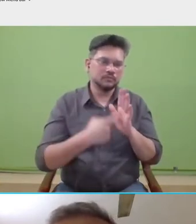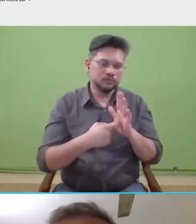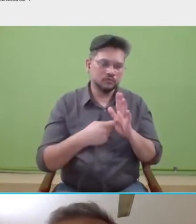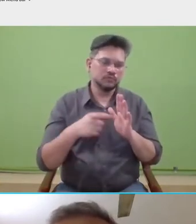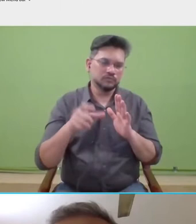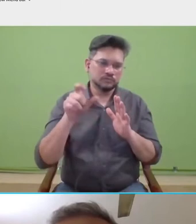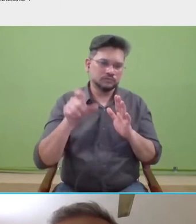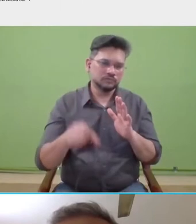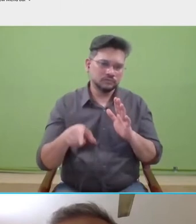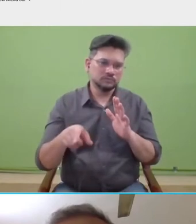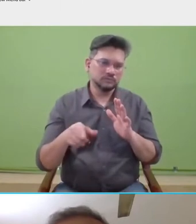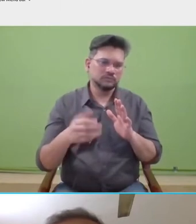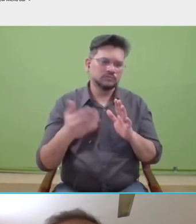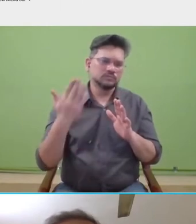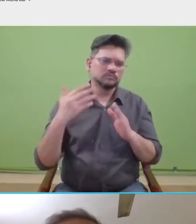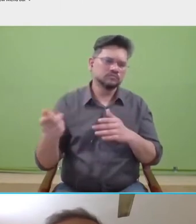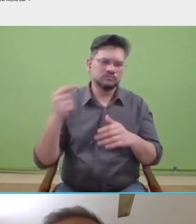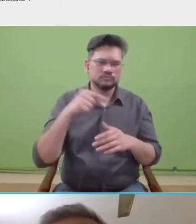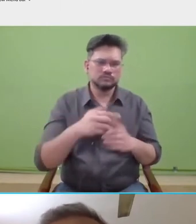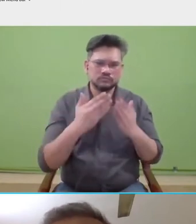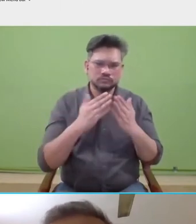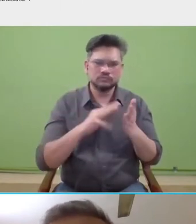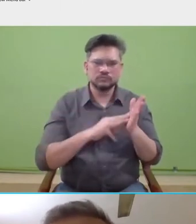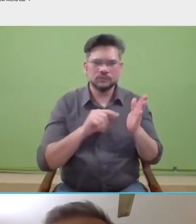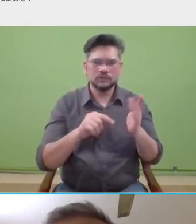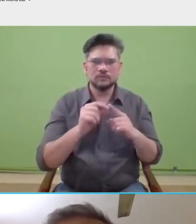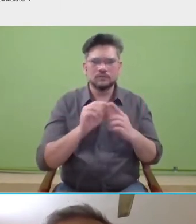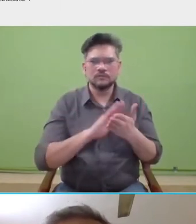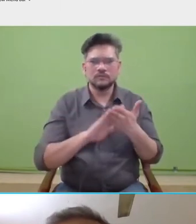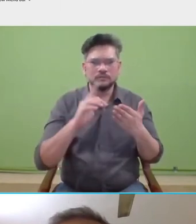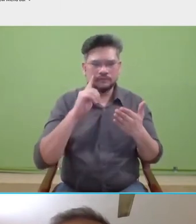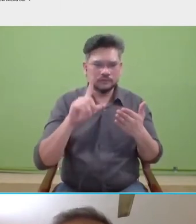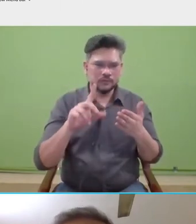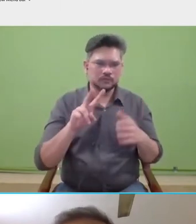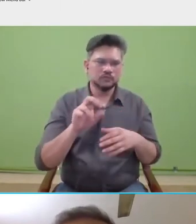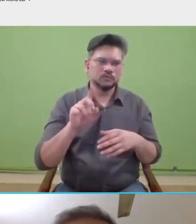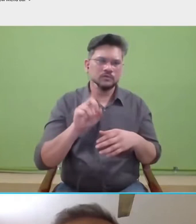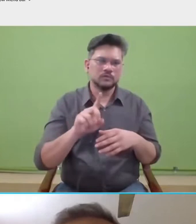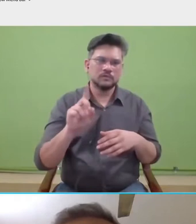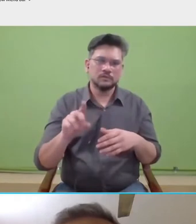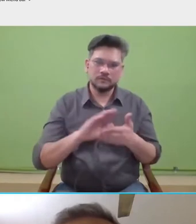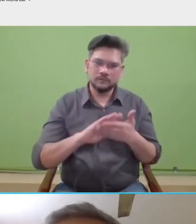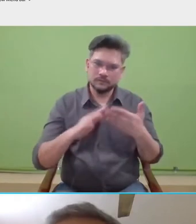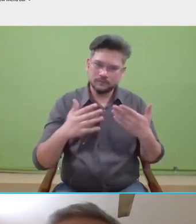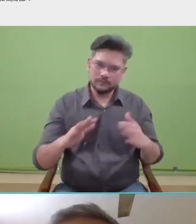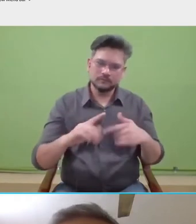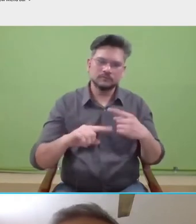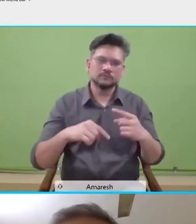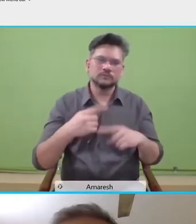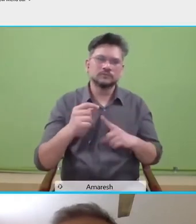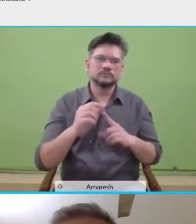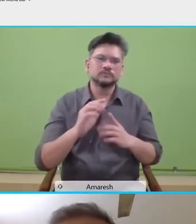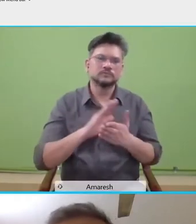he did a m fill in finished in 2011 and he did a phd which he finished in